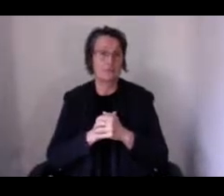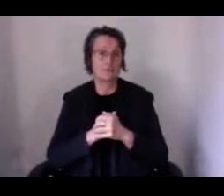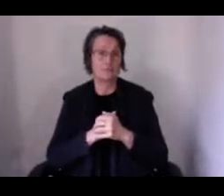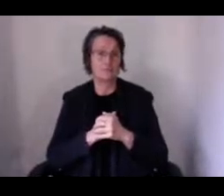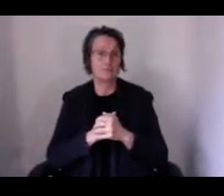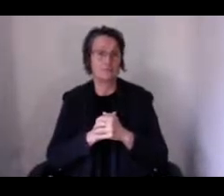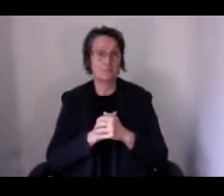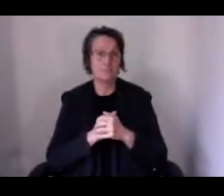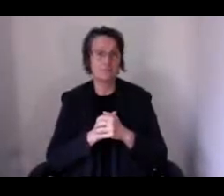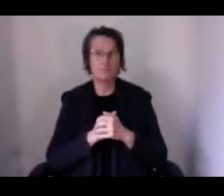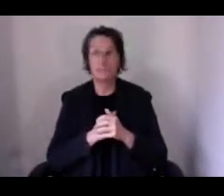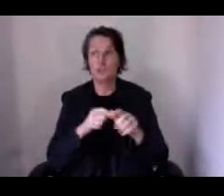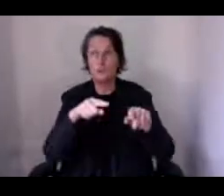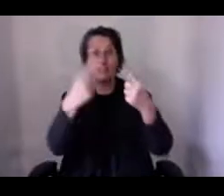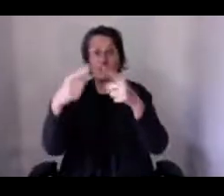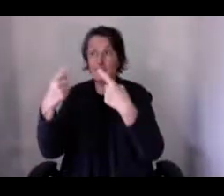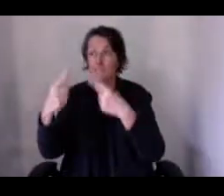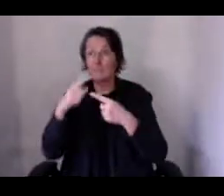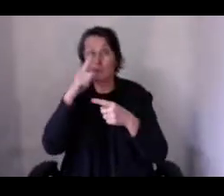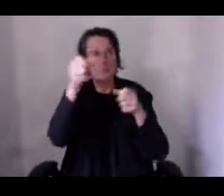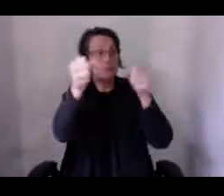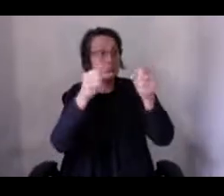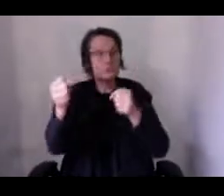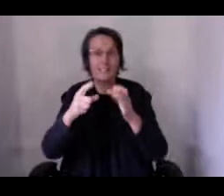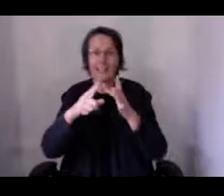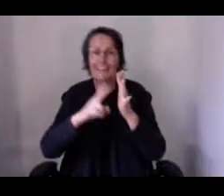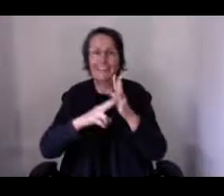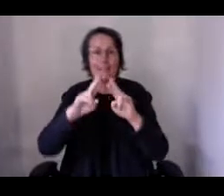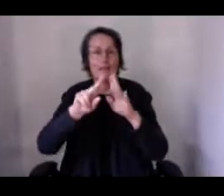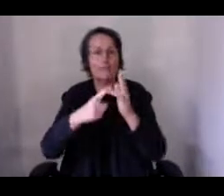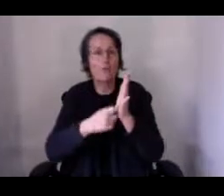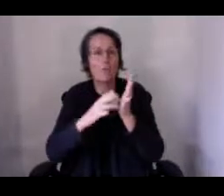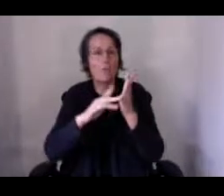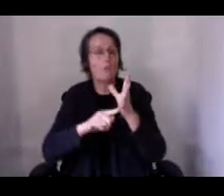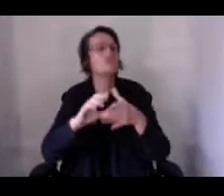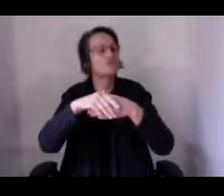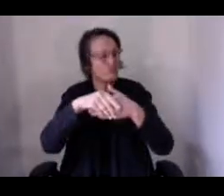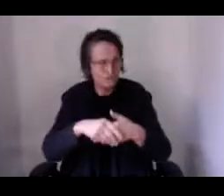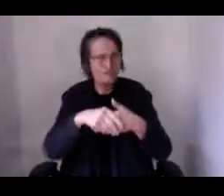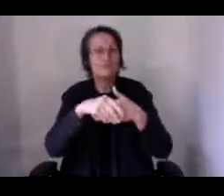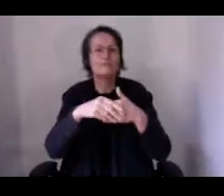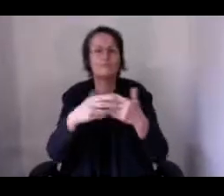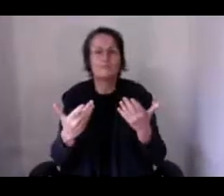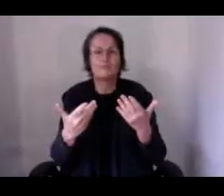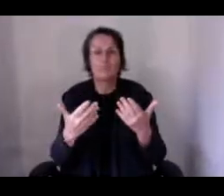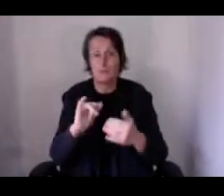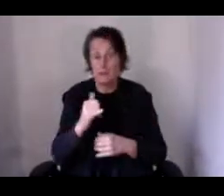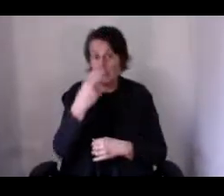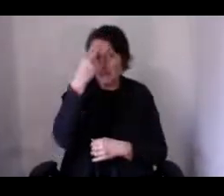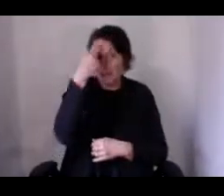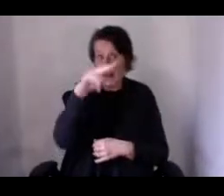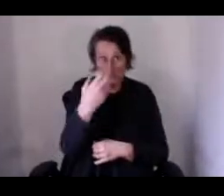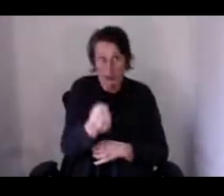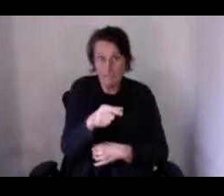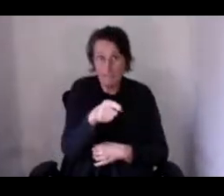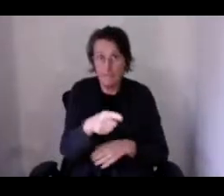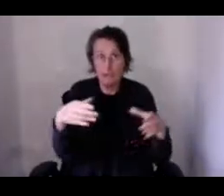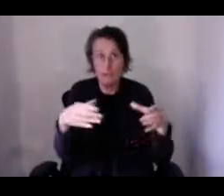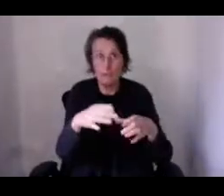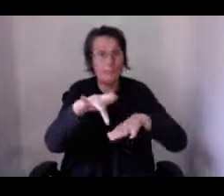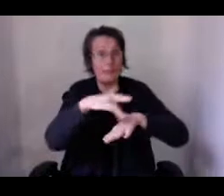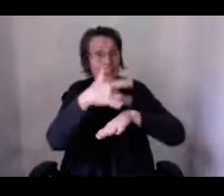people or a sort of informal partnership, or and you might have a name, like it might be a kind of a theatre group